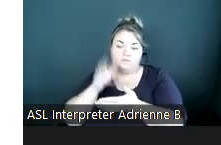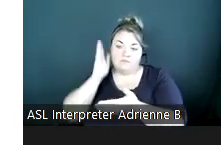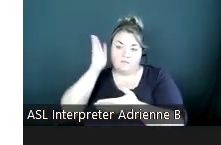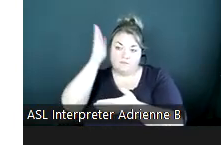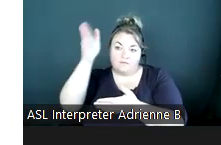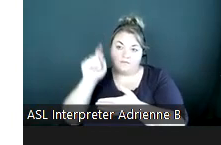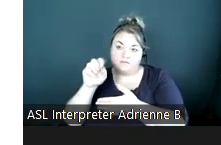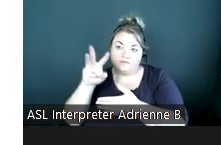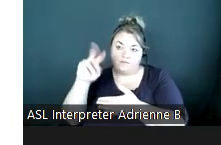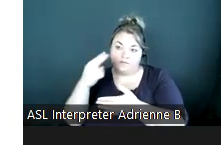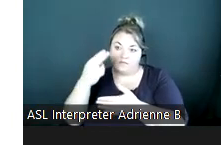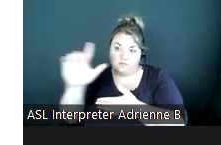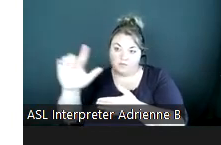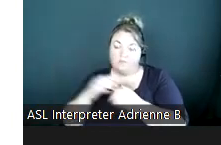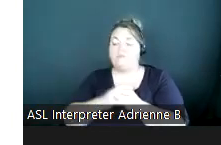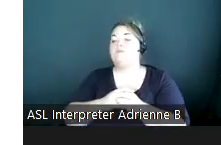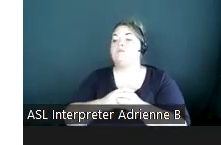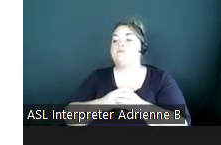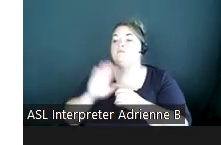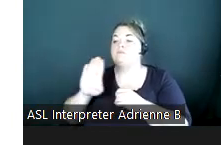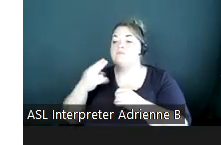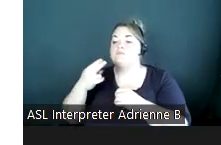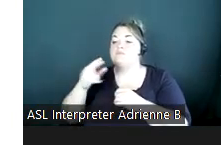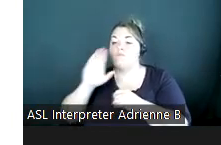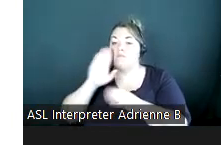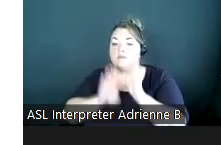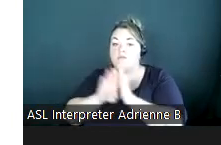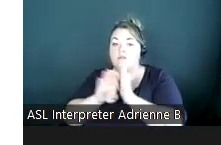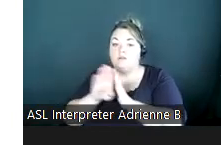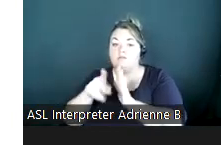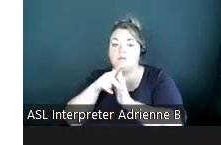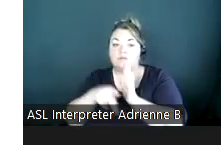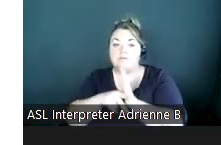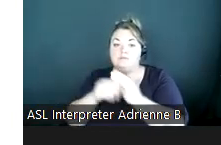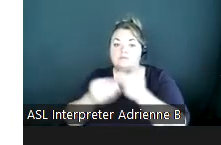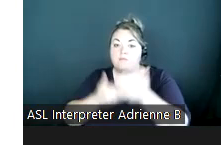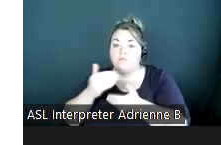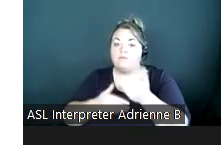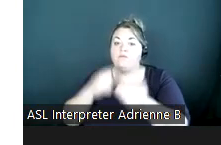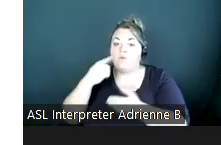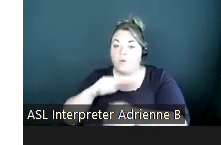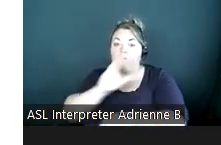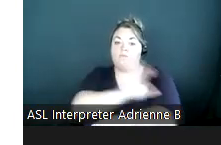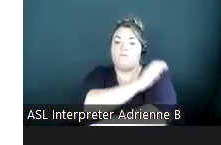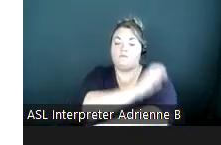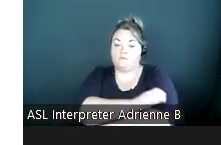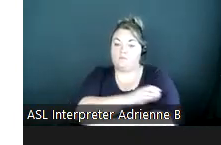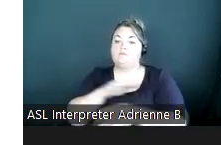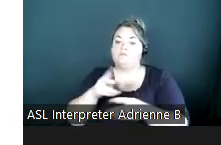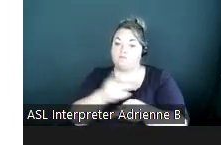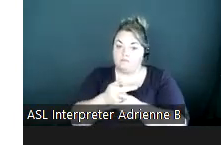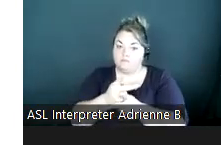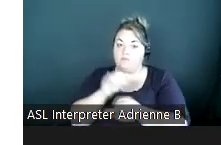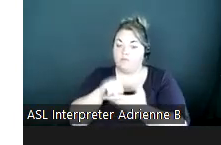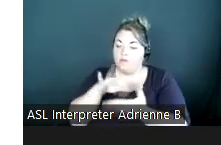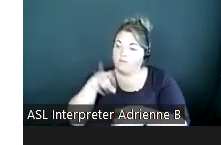hall. The BHA will develop policies and procedures for clinical supervision. And this includes